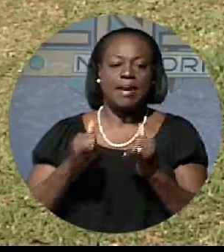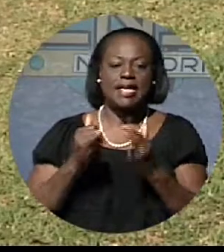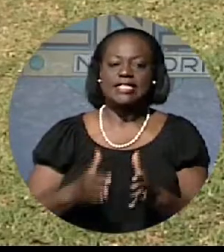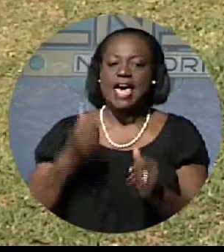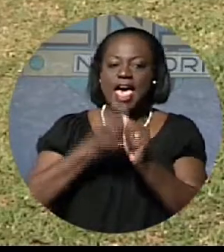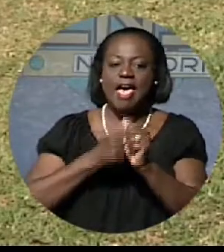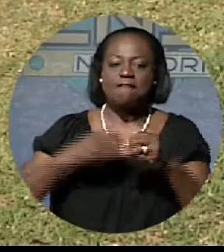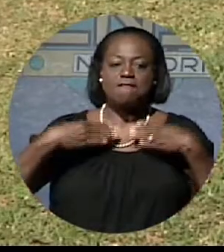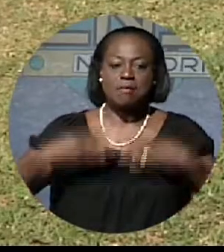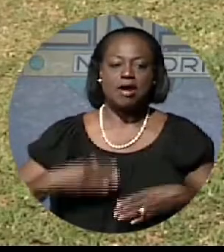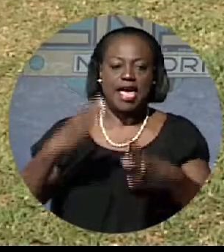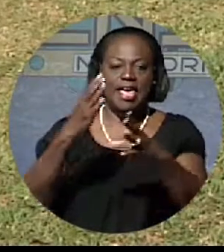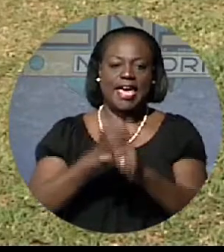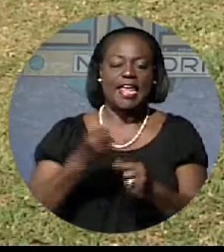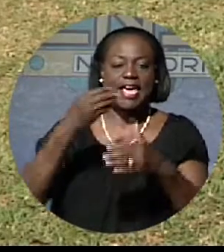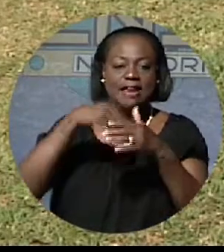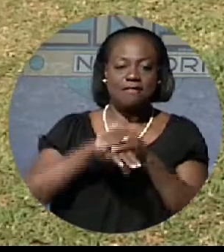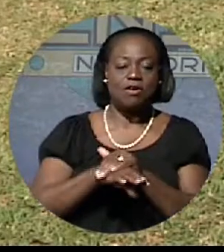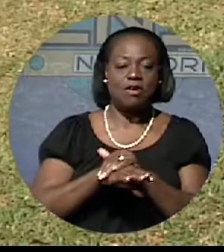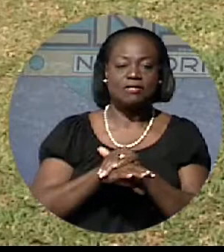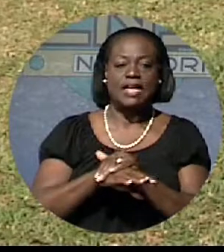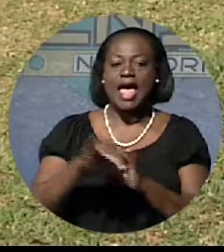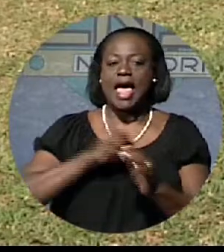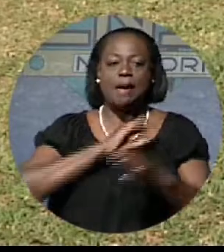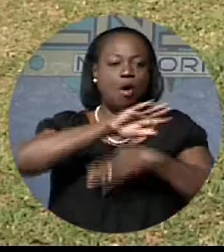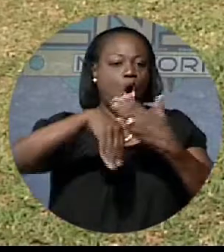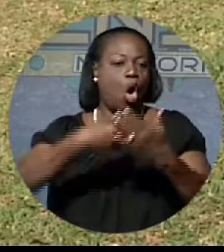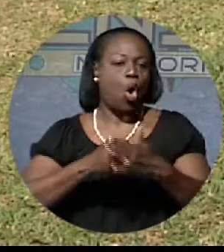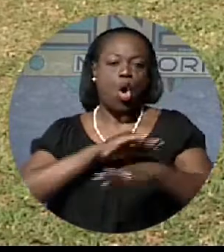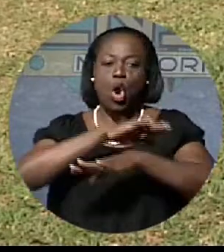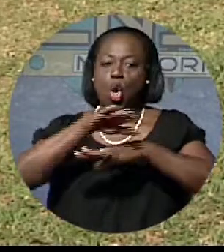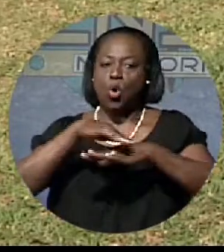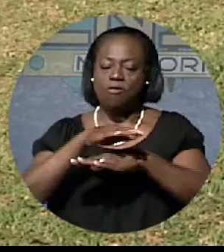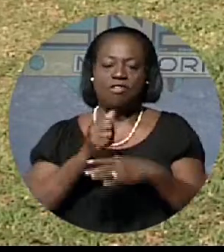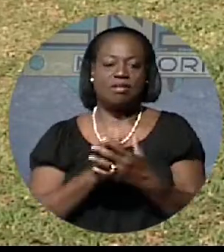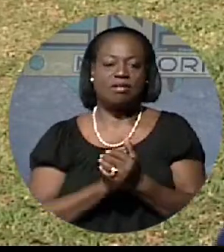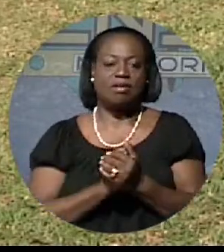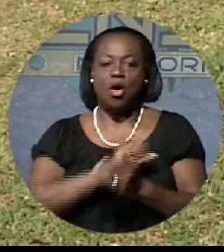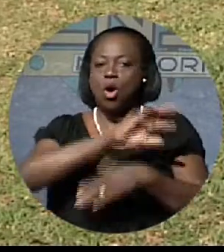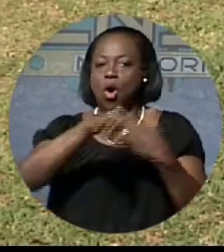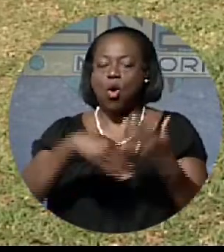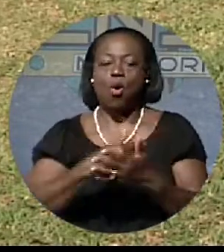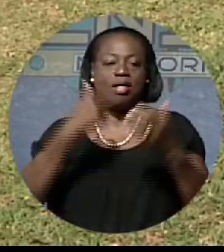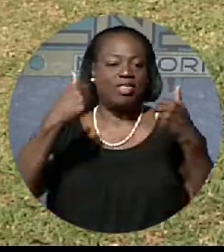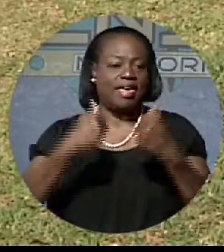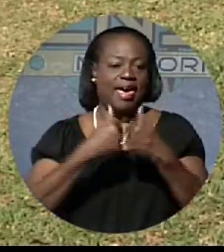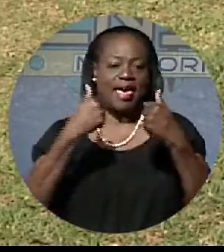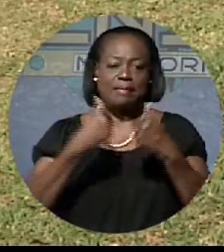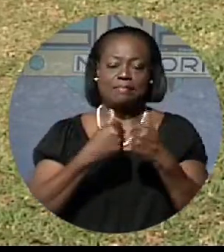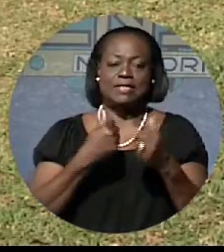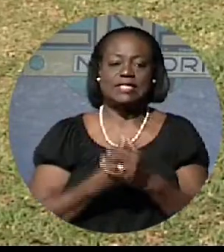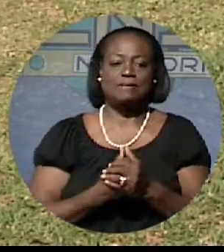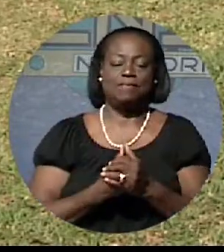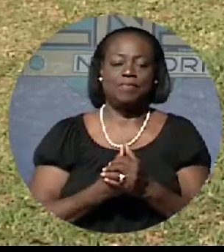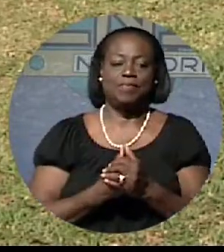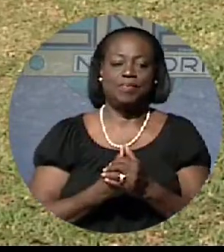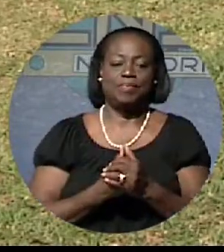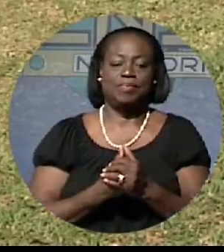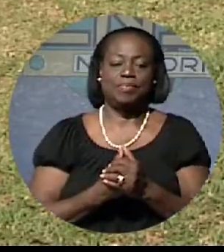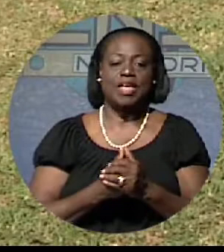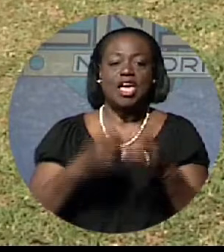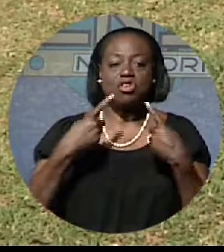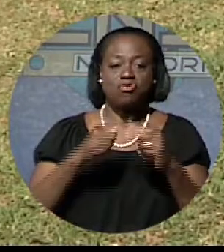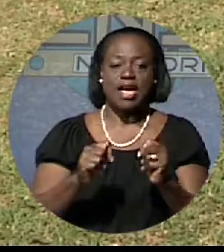know me, I'm all over, you know, flag football, basketball, track and field, you name it, you know, volleyball, you know. You try to be diverse, I mean,